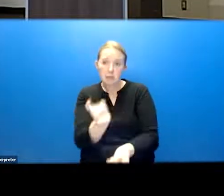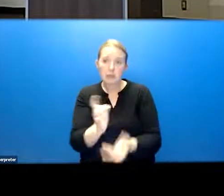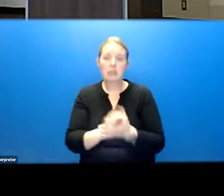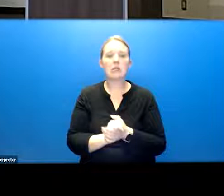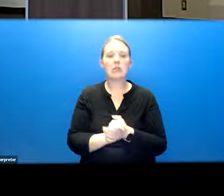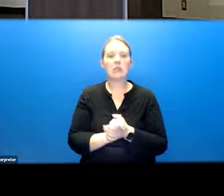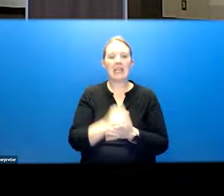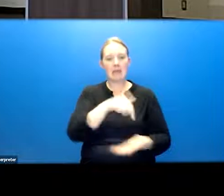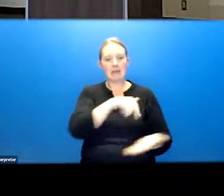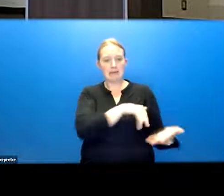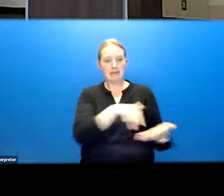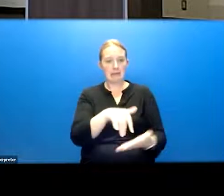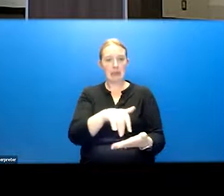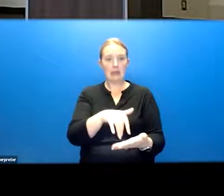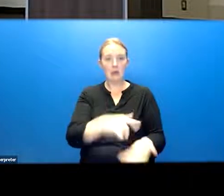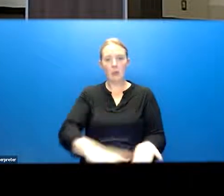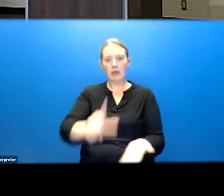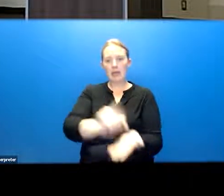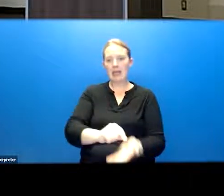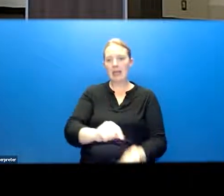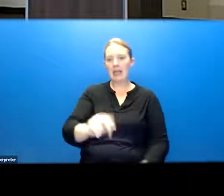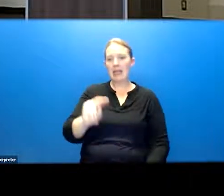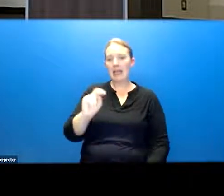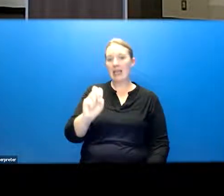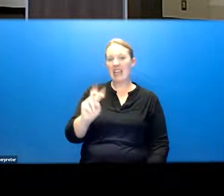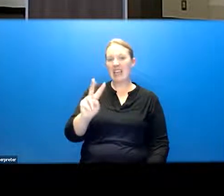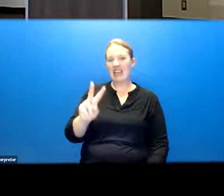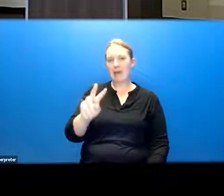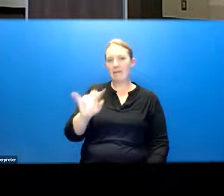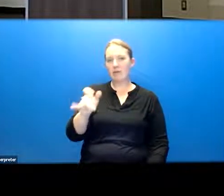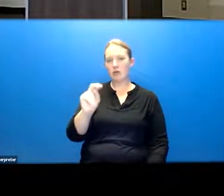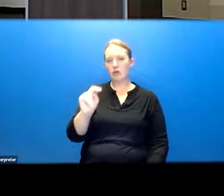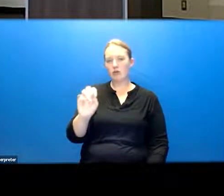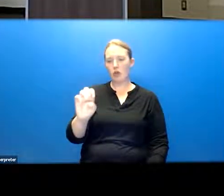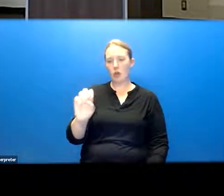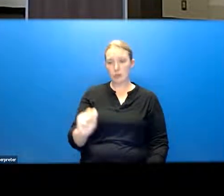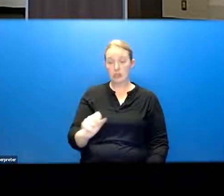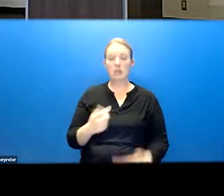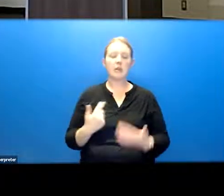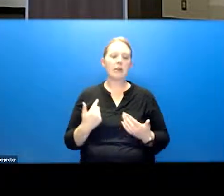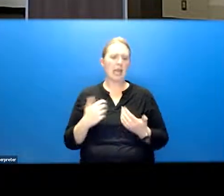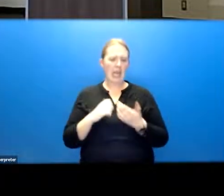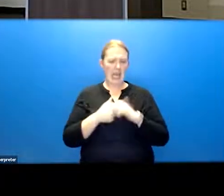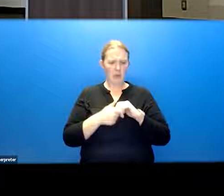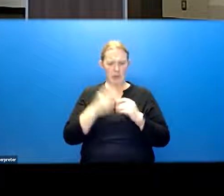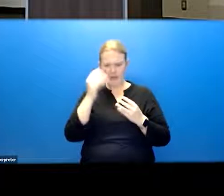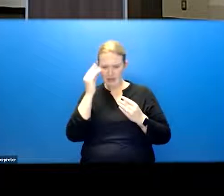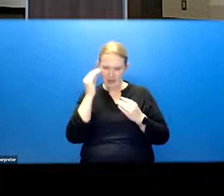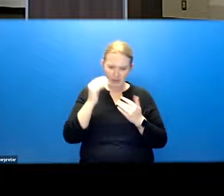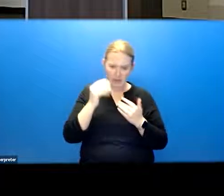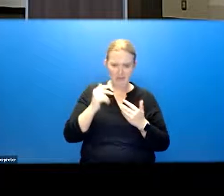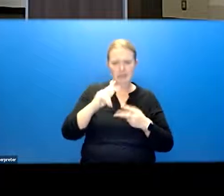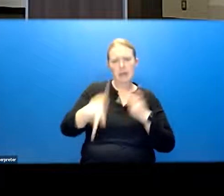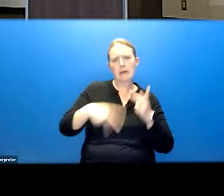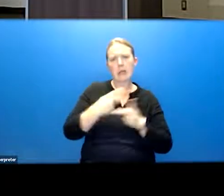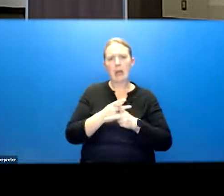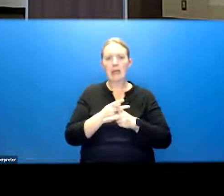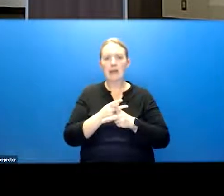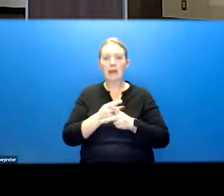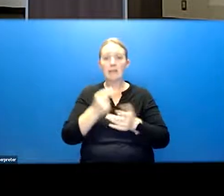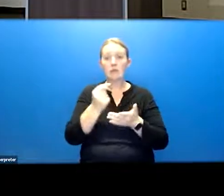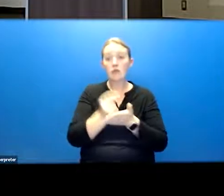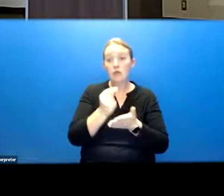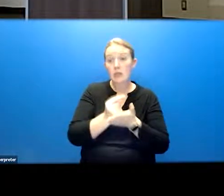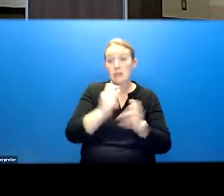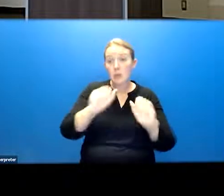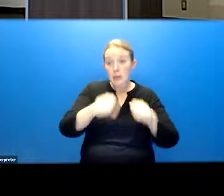is a study published by Nev Jones, is that how can we think about what type of services we can provide when a